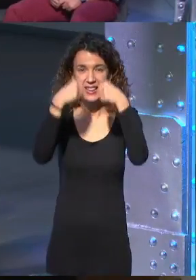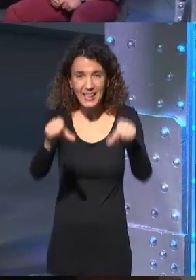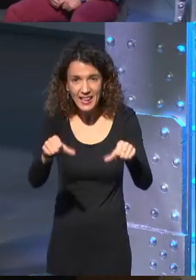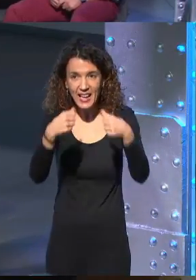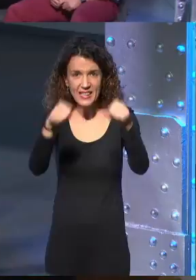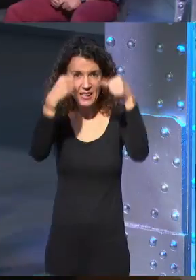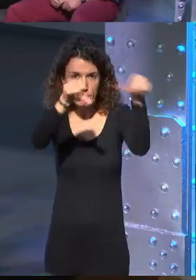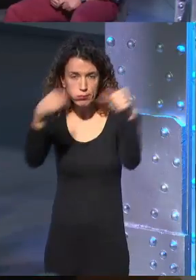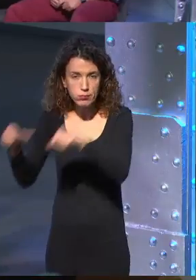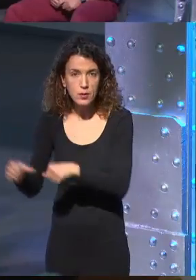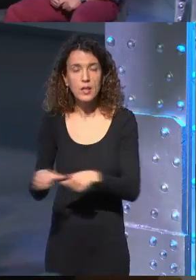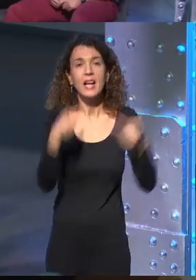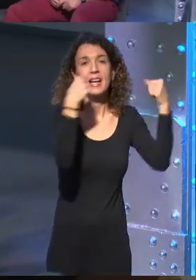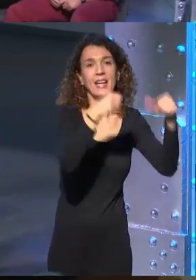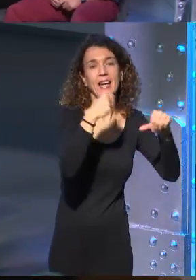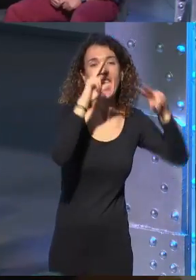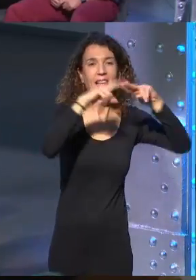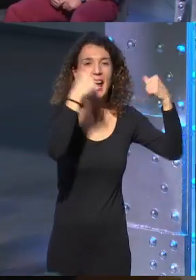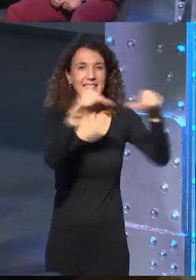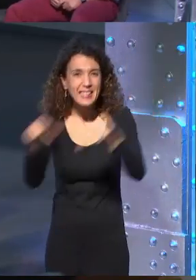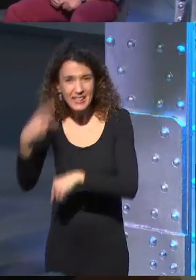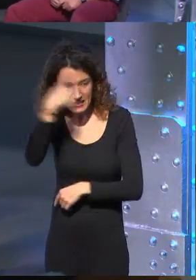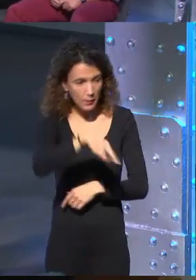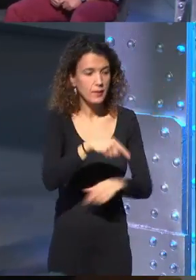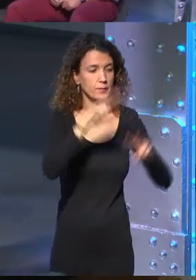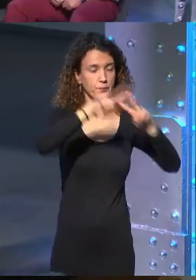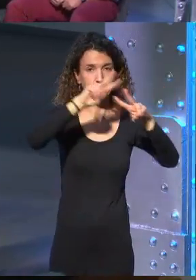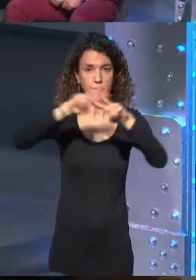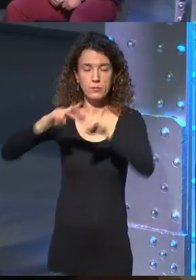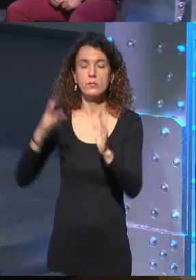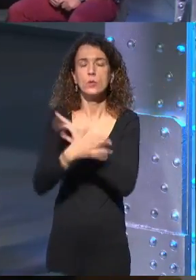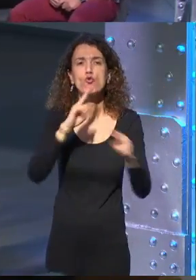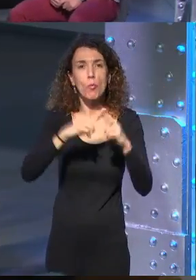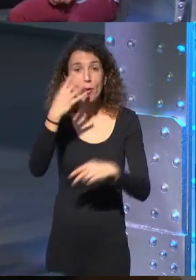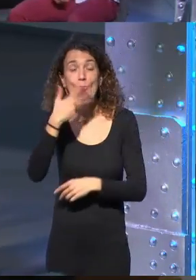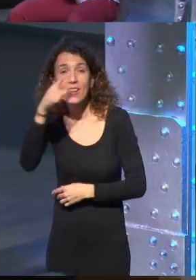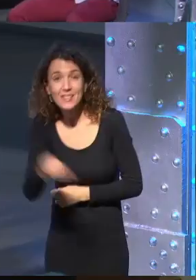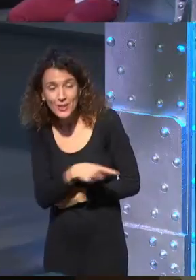you a question. I defend the netiquette. You know what the netiquette is?